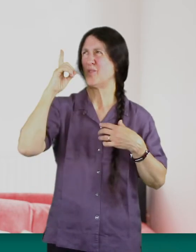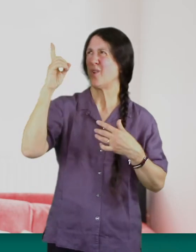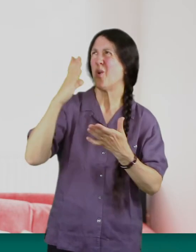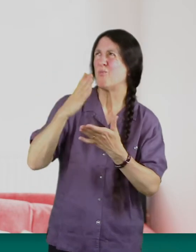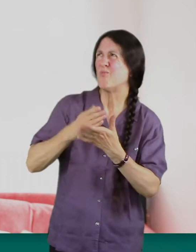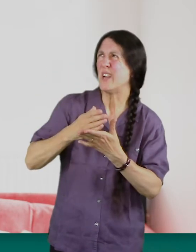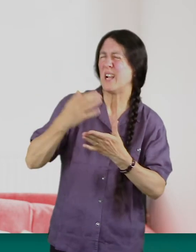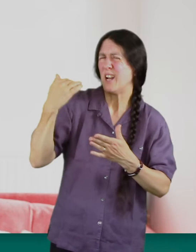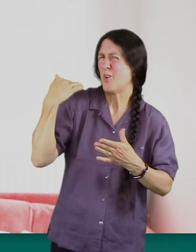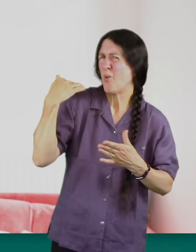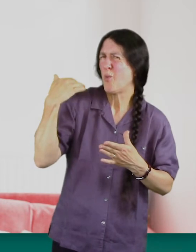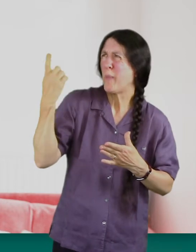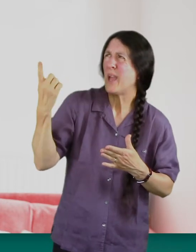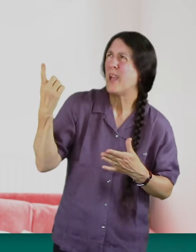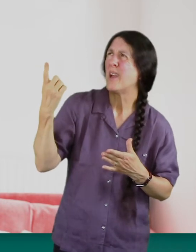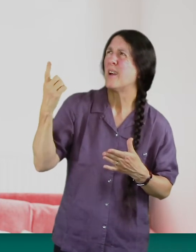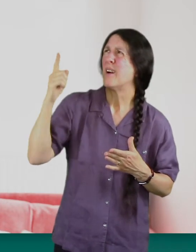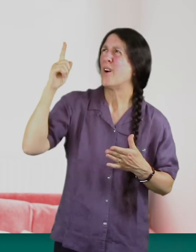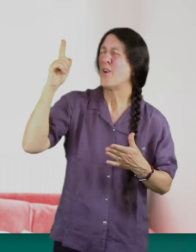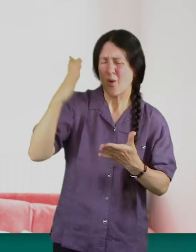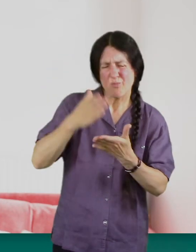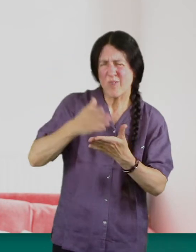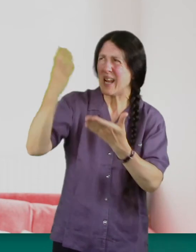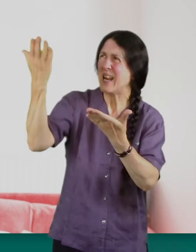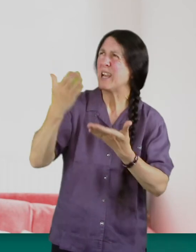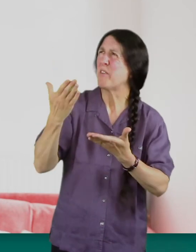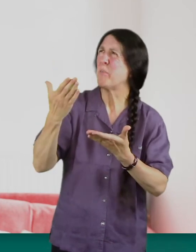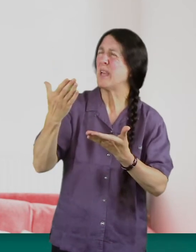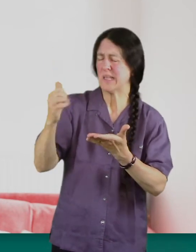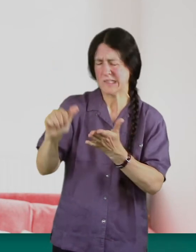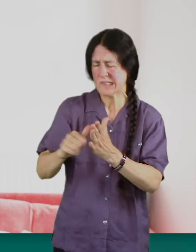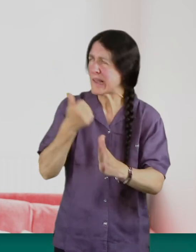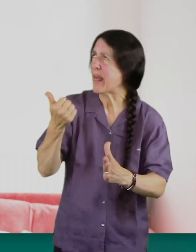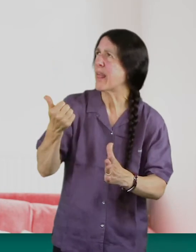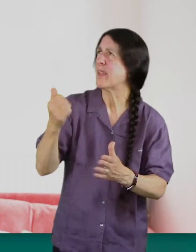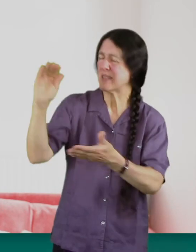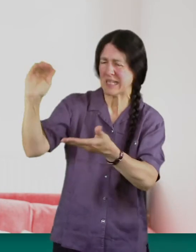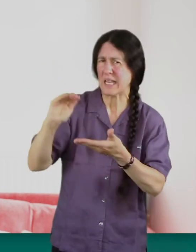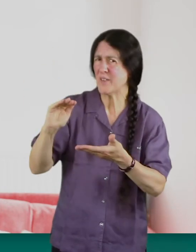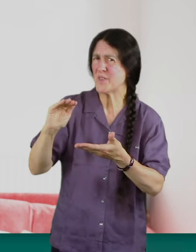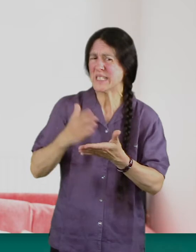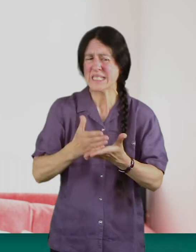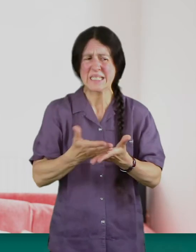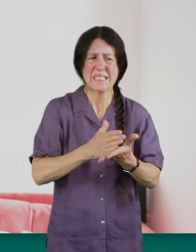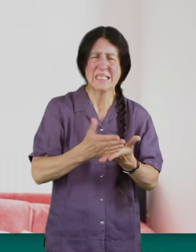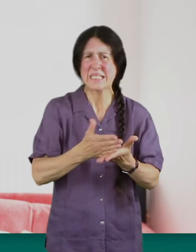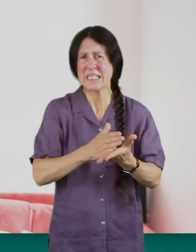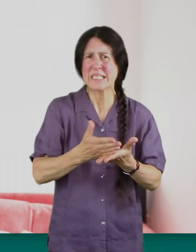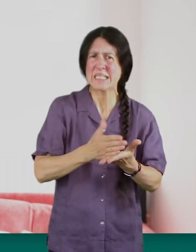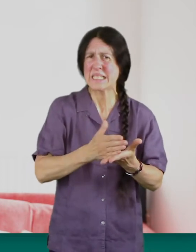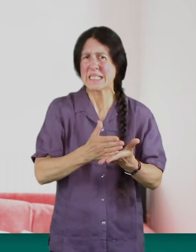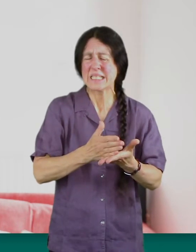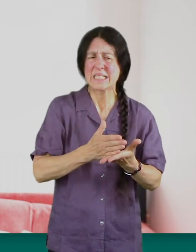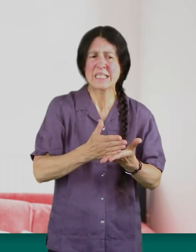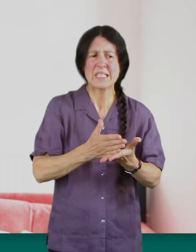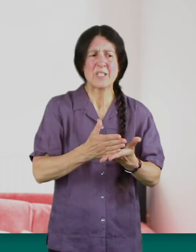aren't really what they're there for. And what we see then is this fearful response leading him to push into